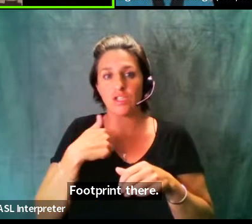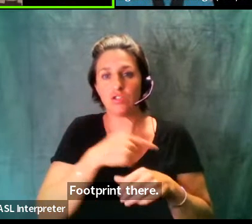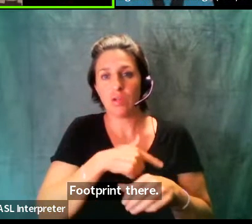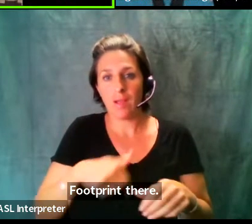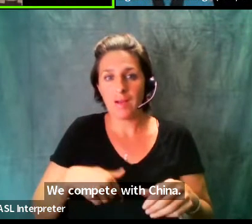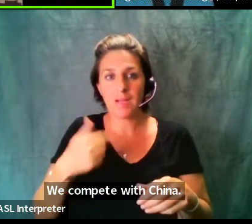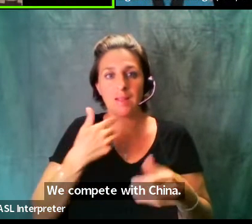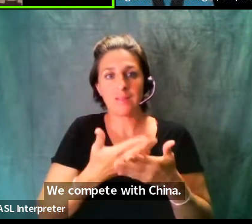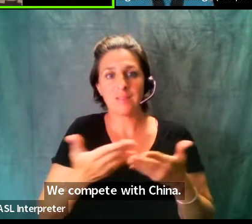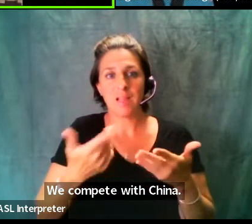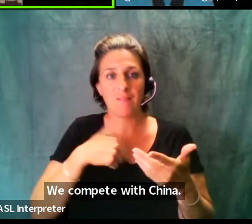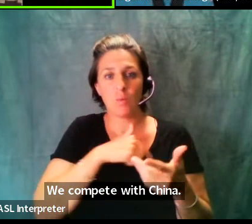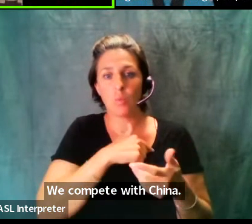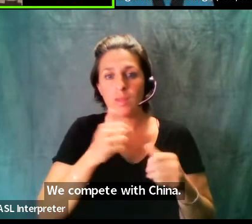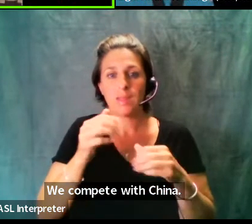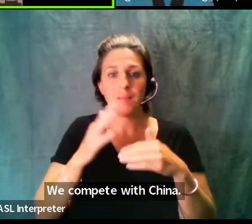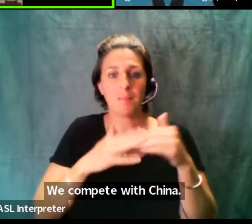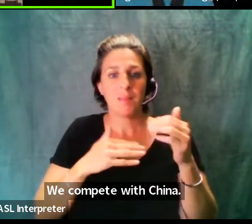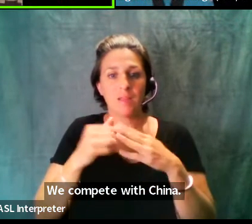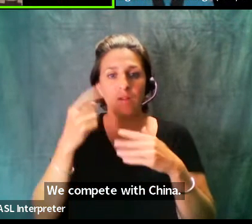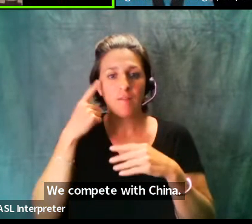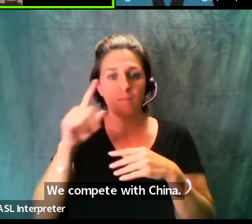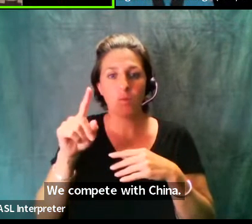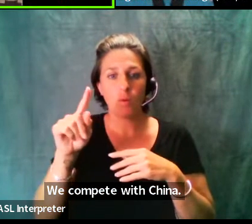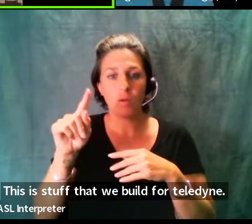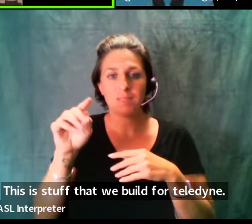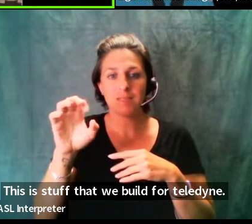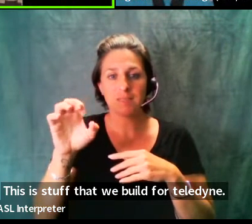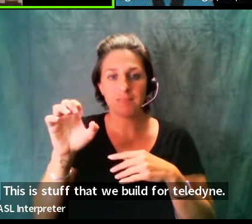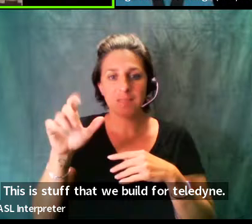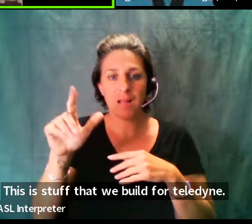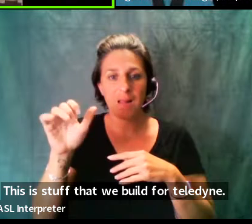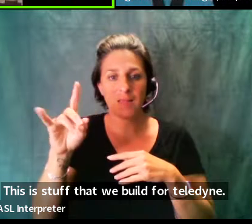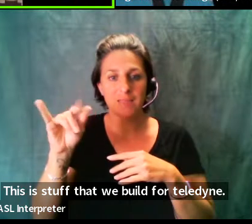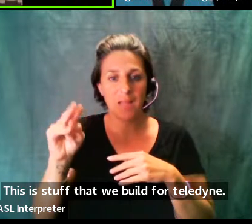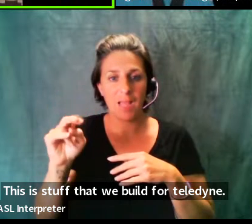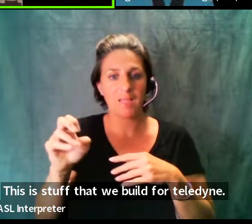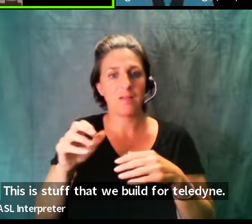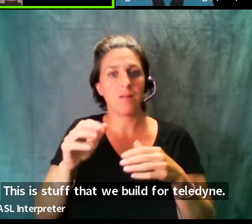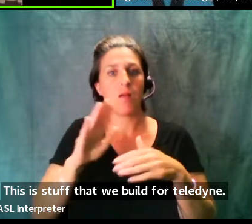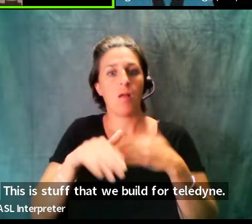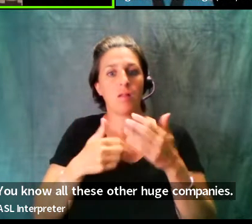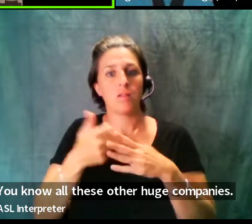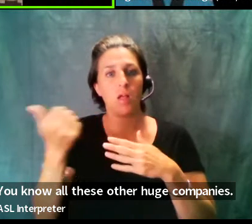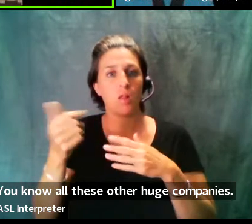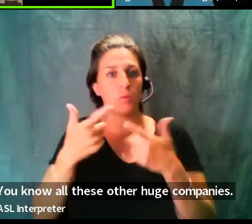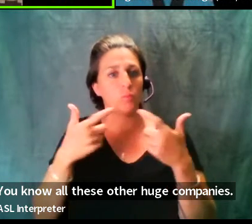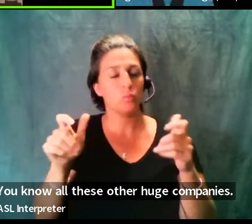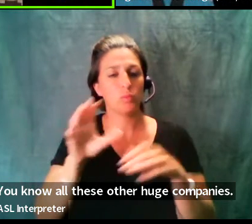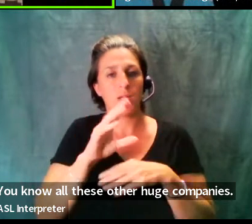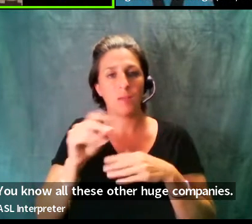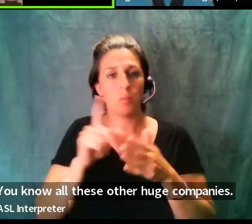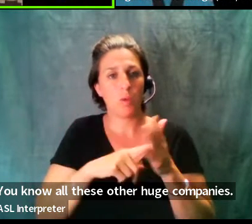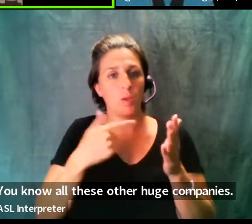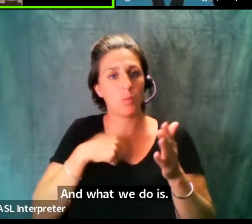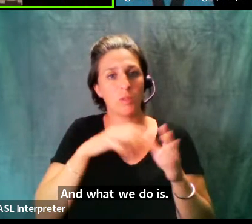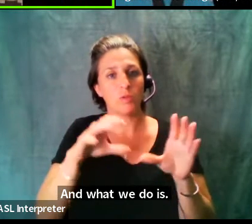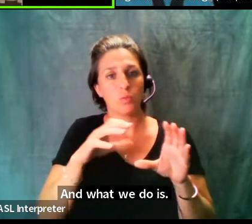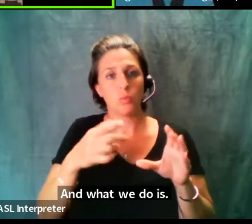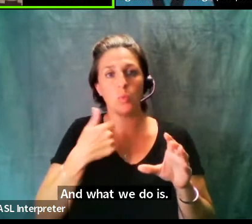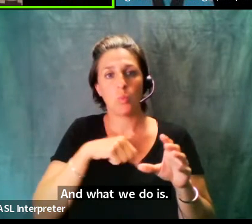build for Teledyne, all these other huge companies. And what we do is we line